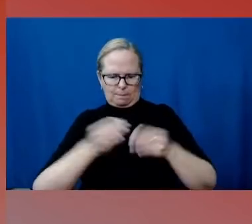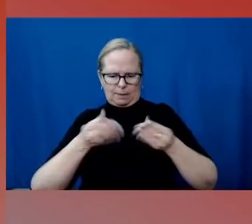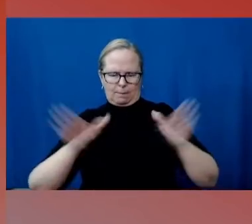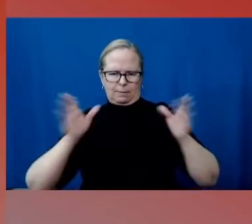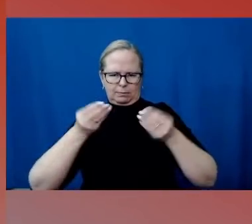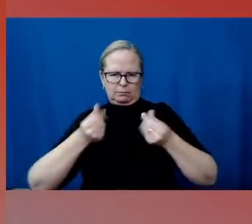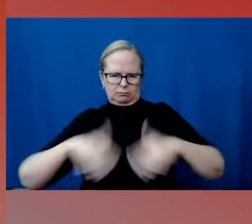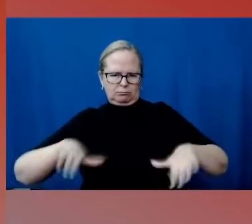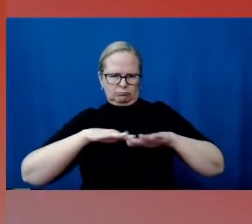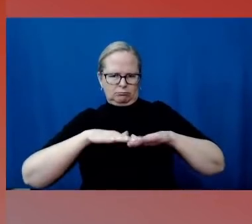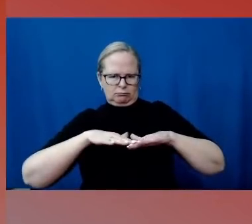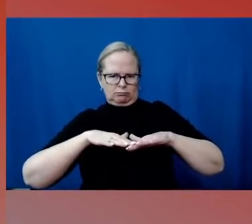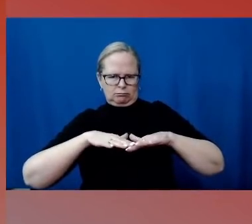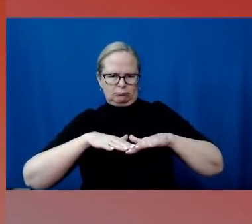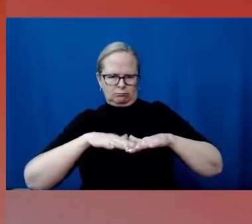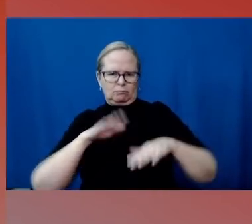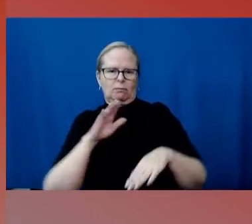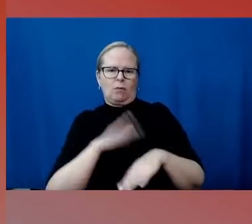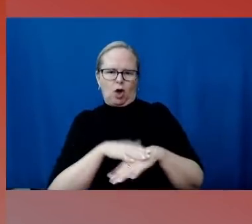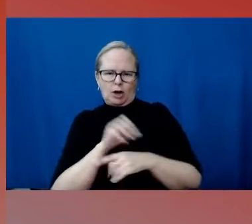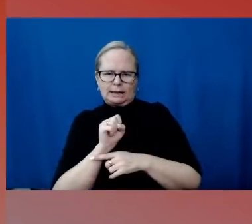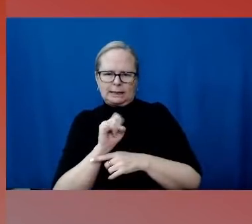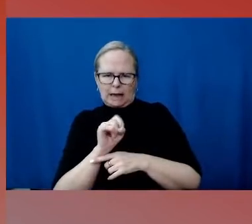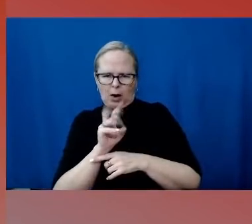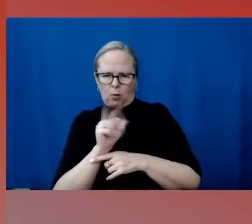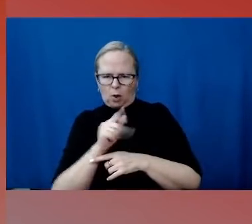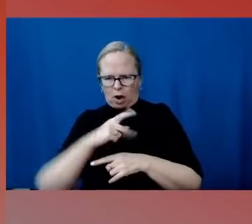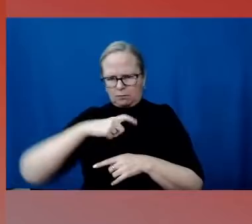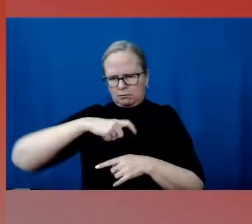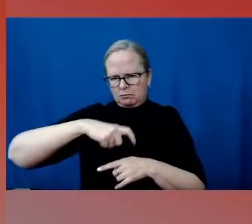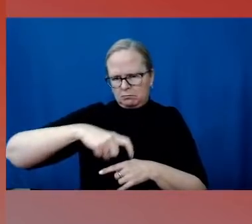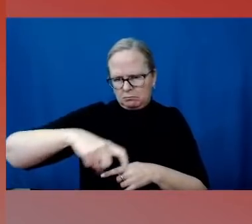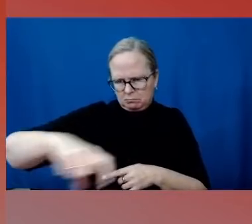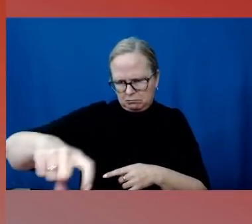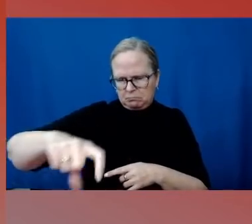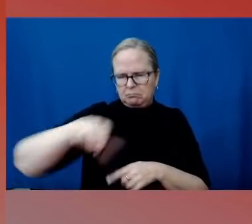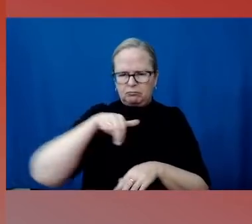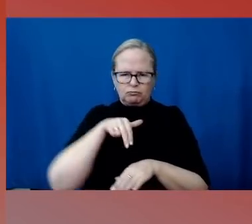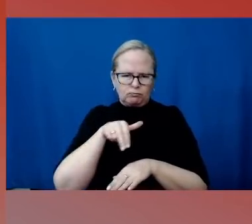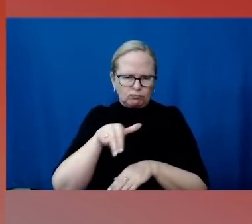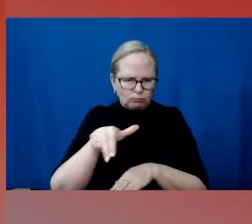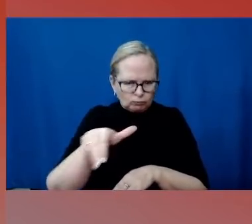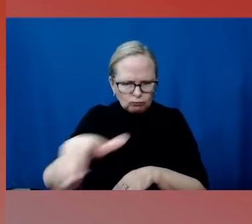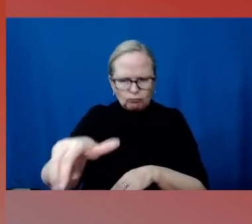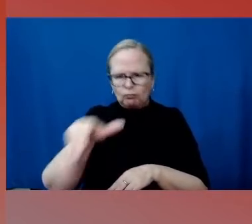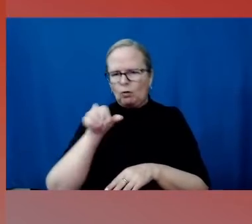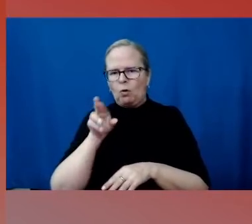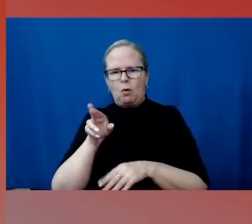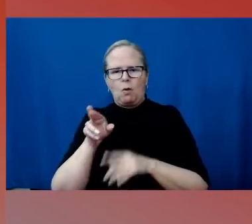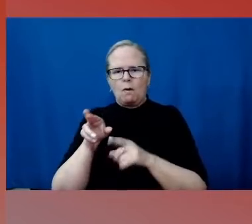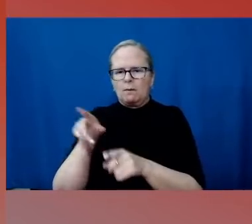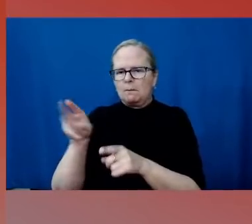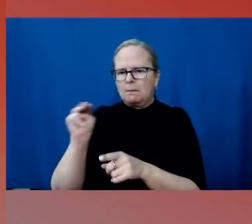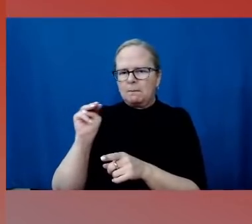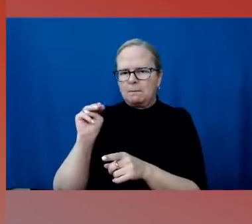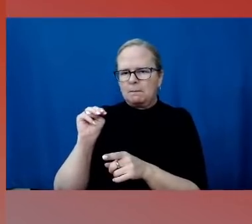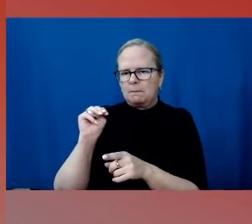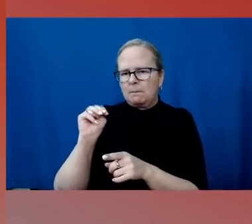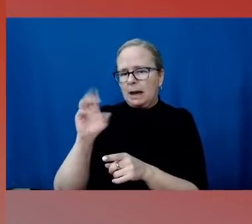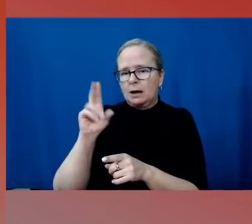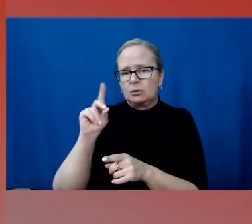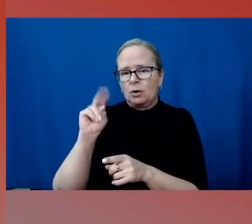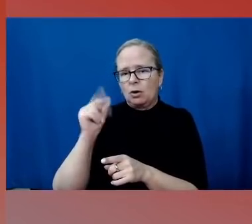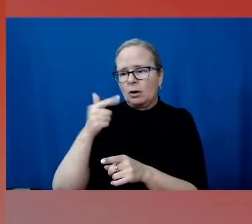territory, terrain on either on the sidewalks of Calgary or the McDougall